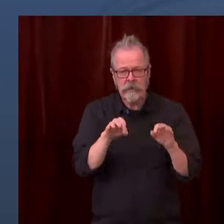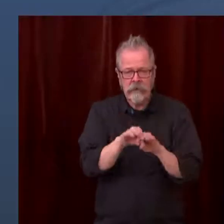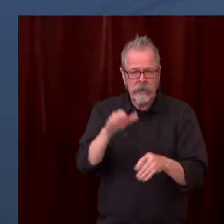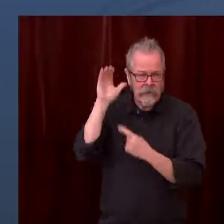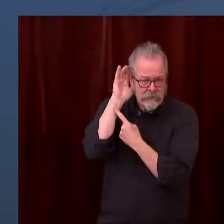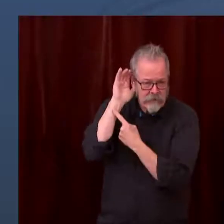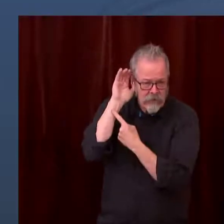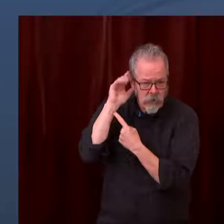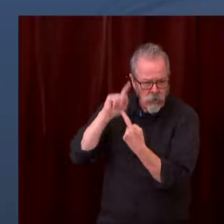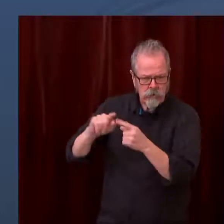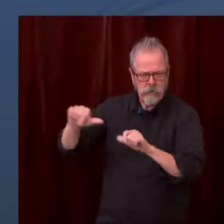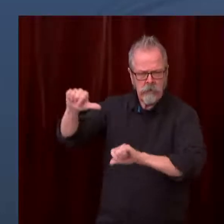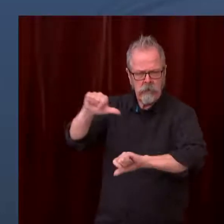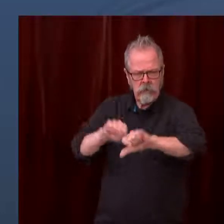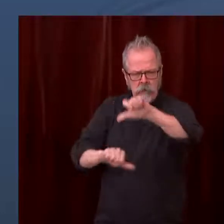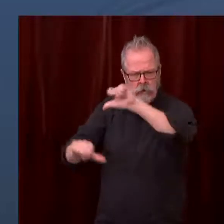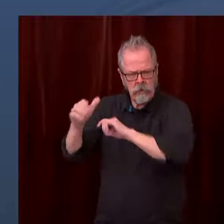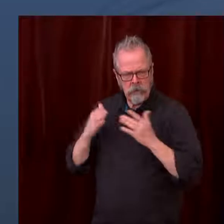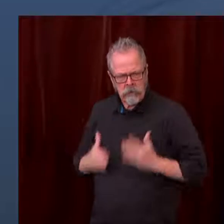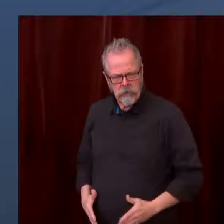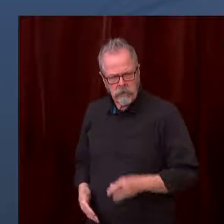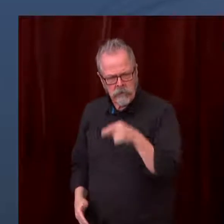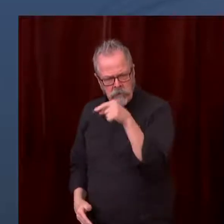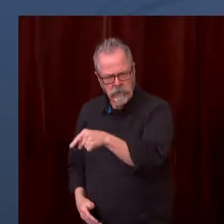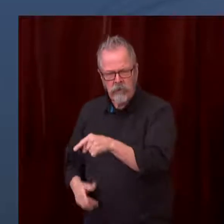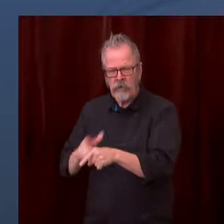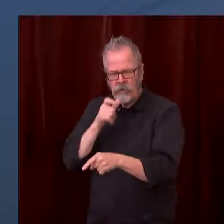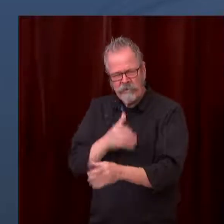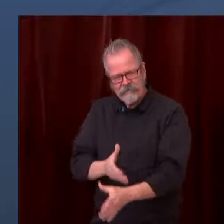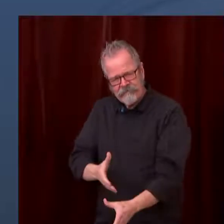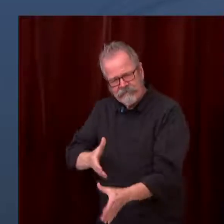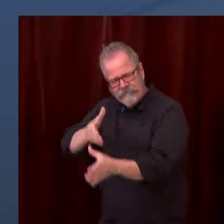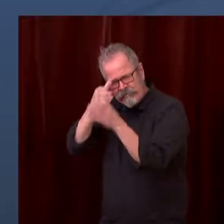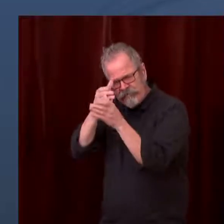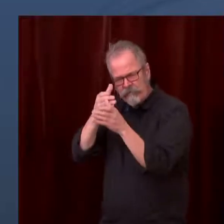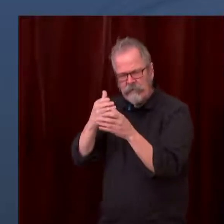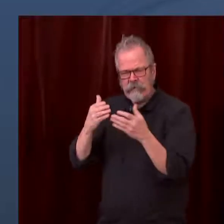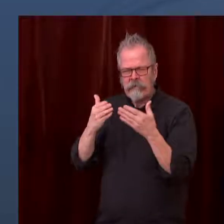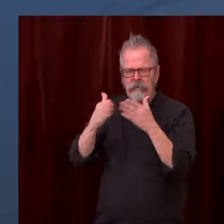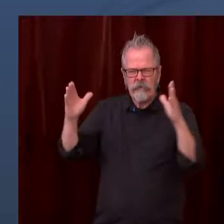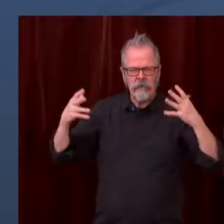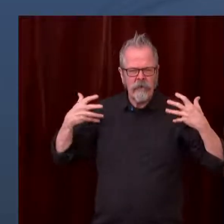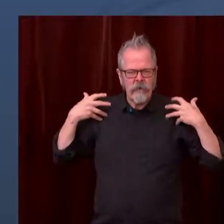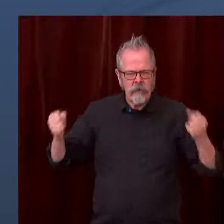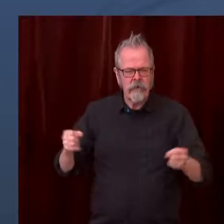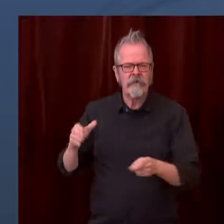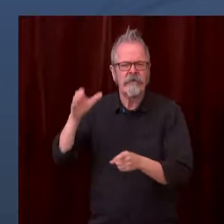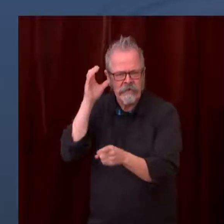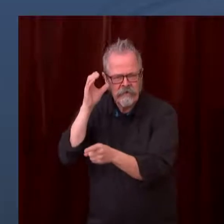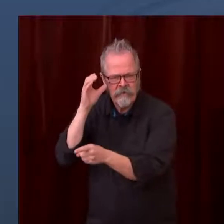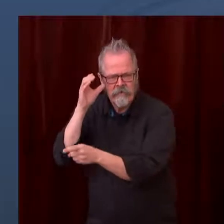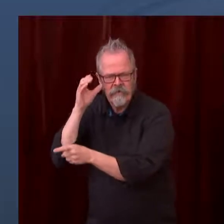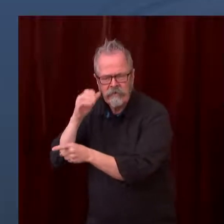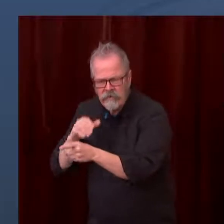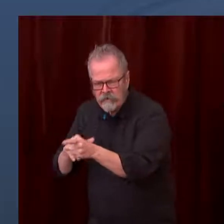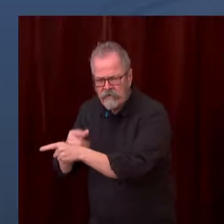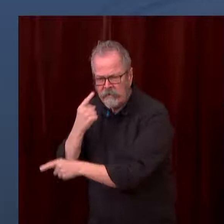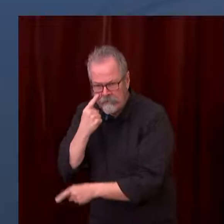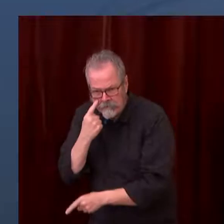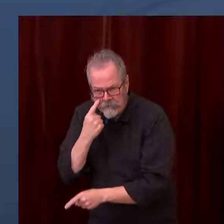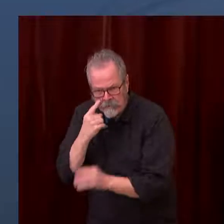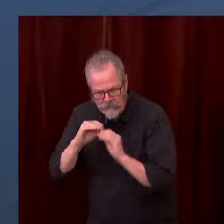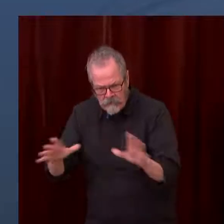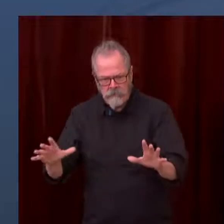worked. They've taken an enormous toll. I've sat with so many families who've lost loved ones, lost their jobs, lost their